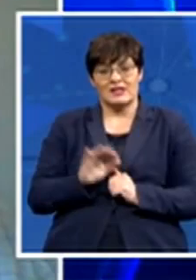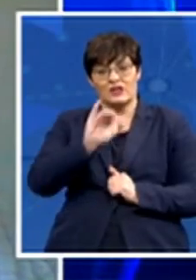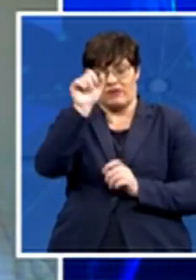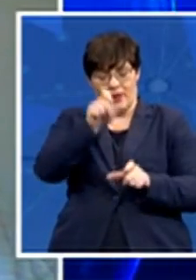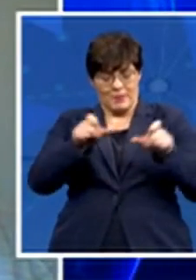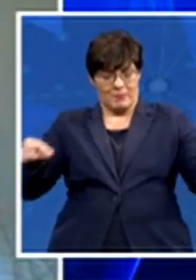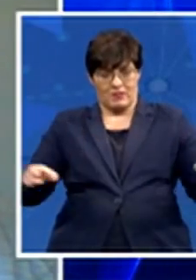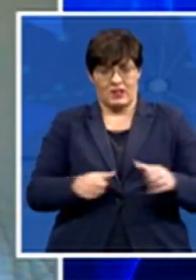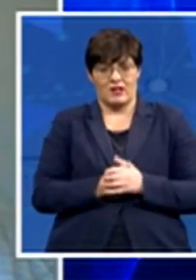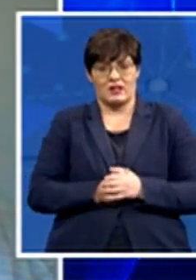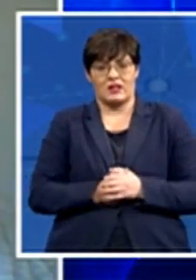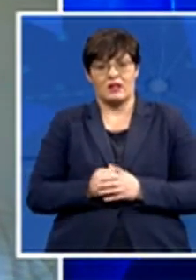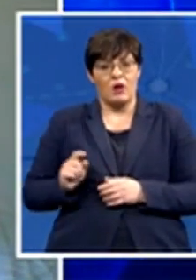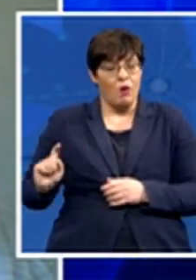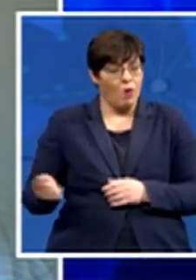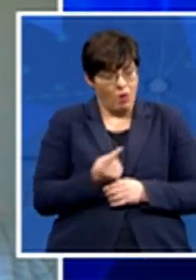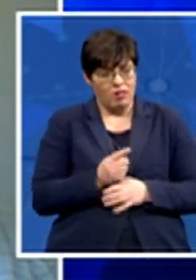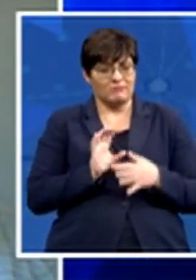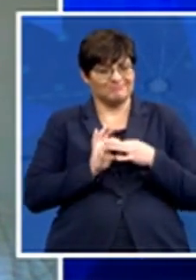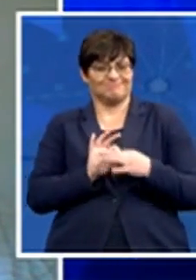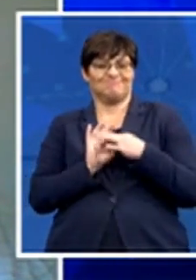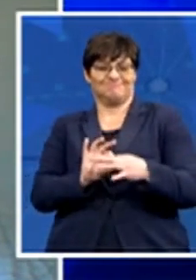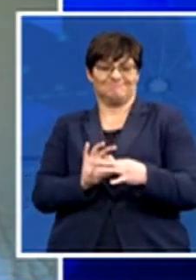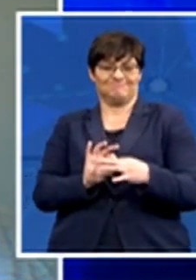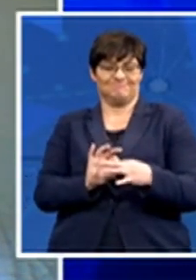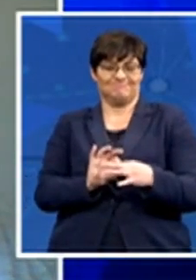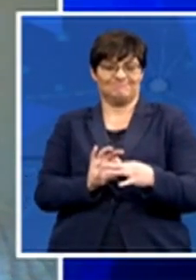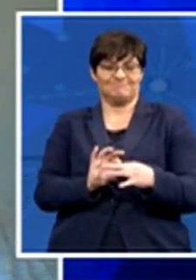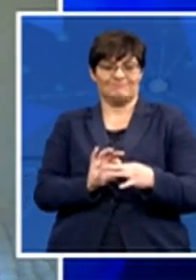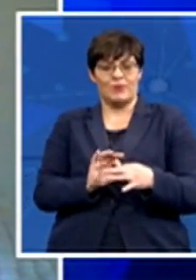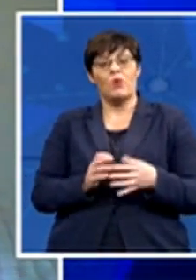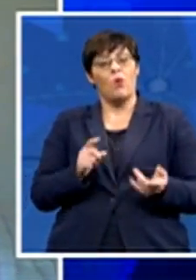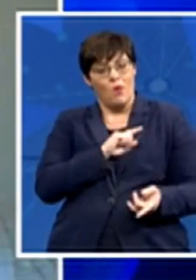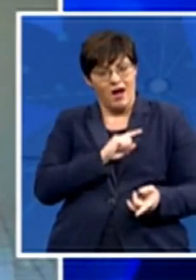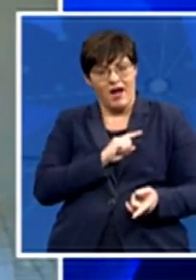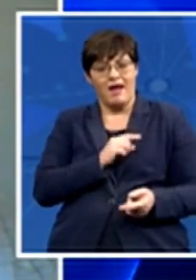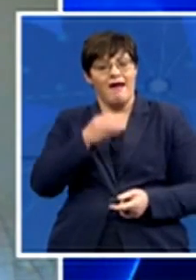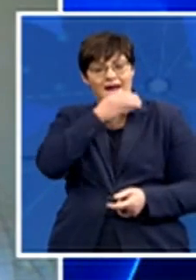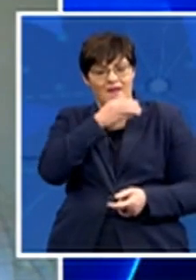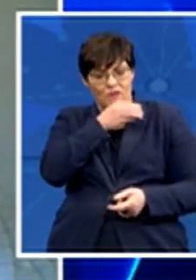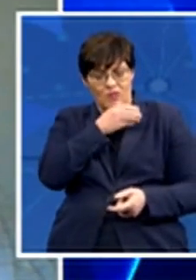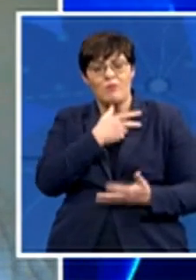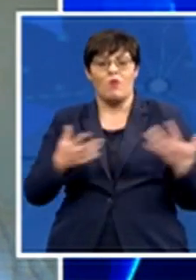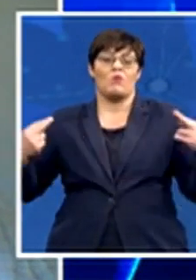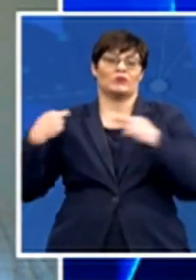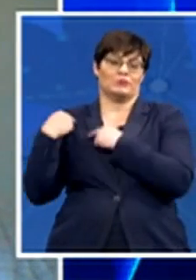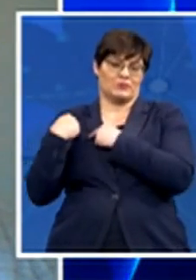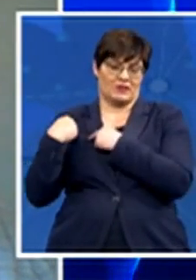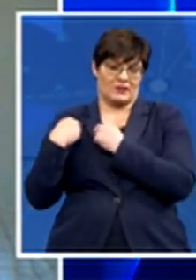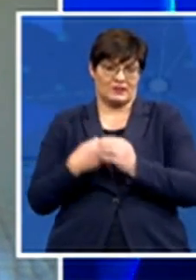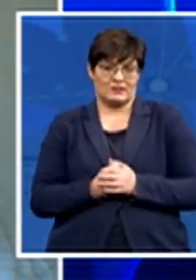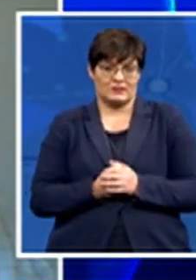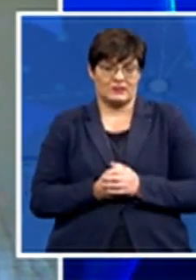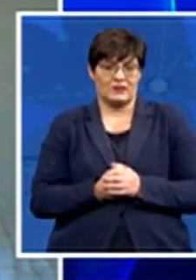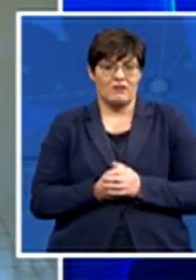cooperate. Alcohol will consume it responsibly to ensure that we don't see a situation where the sector has